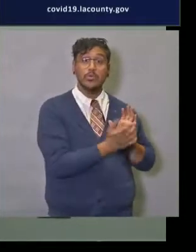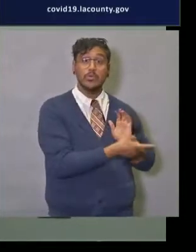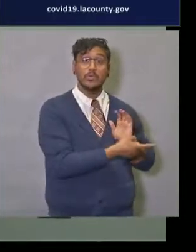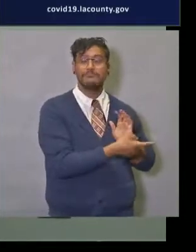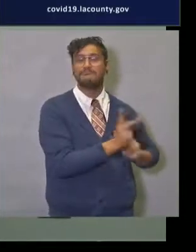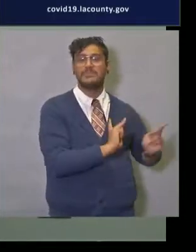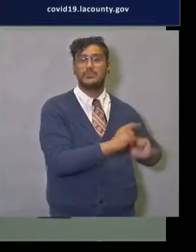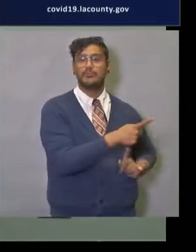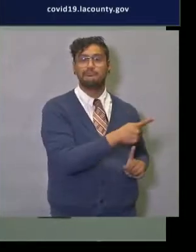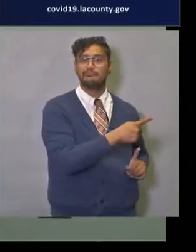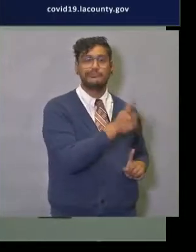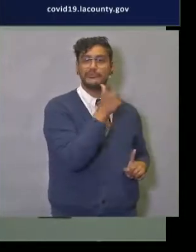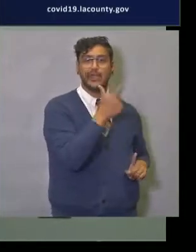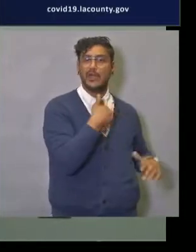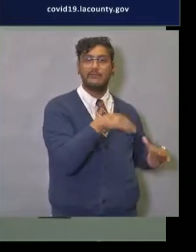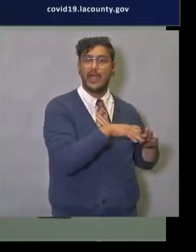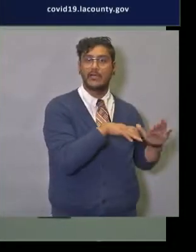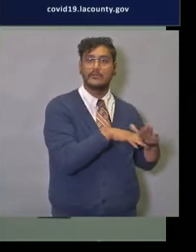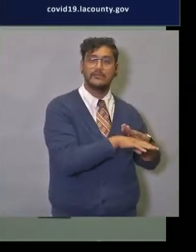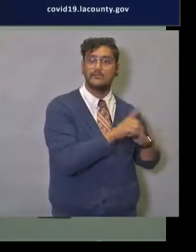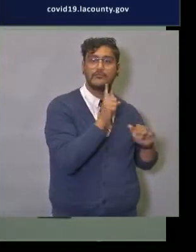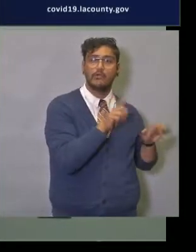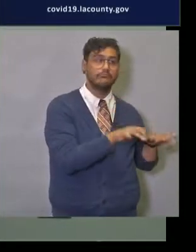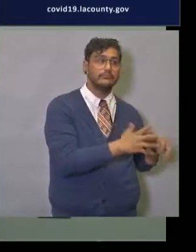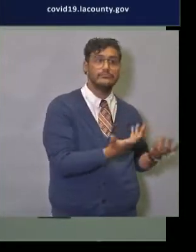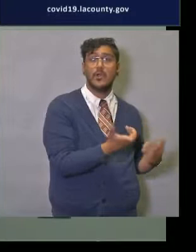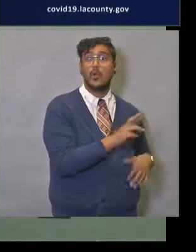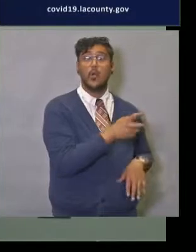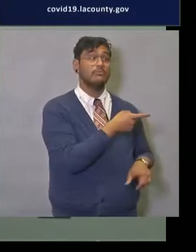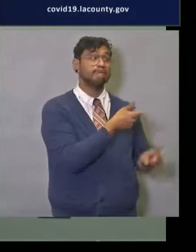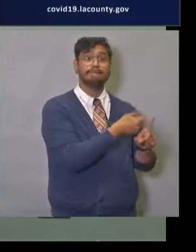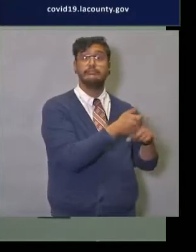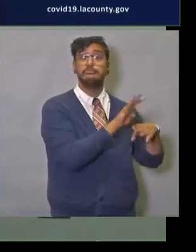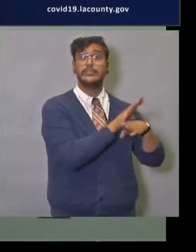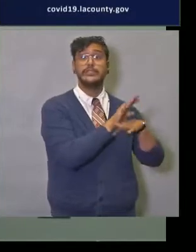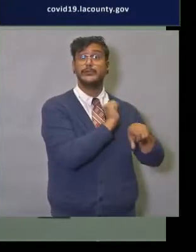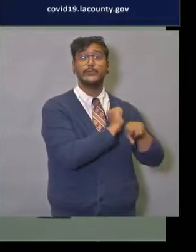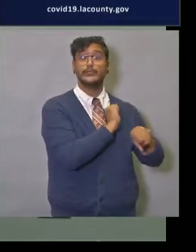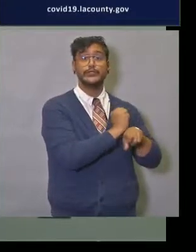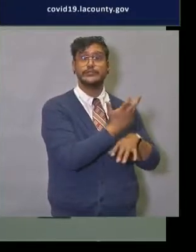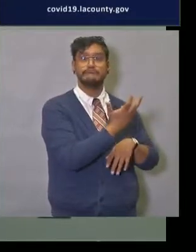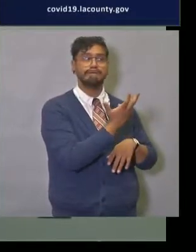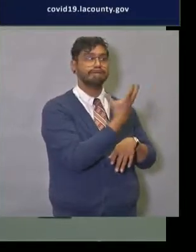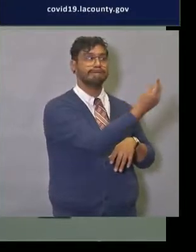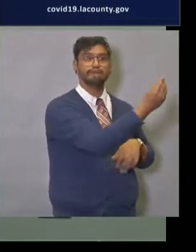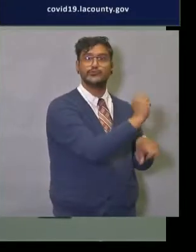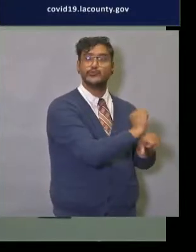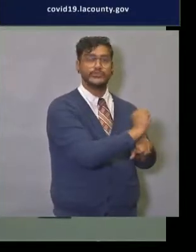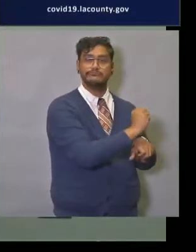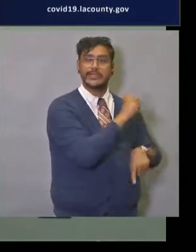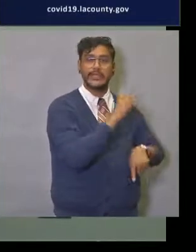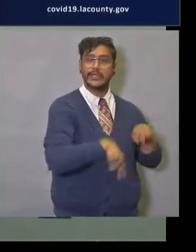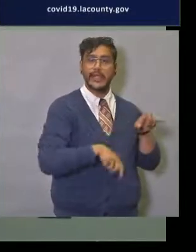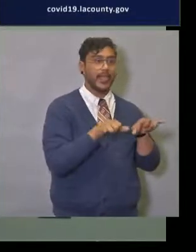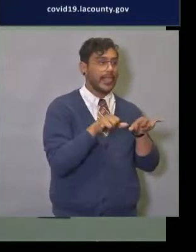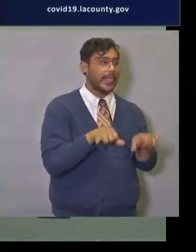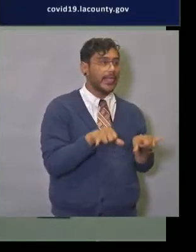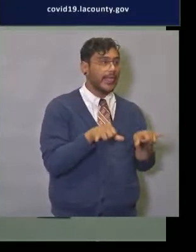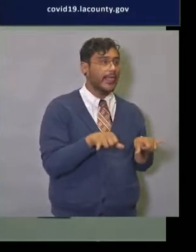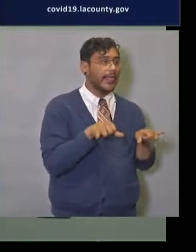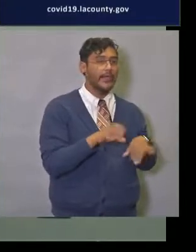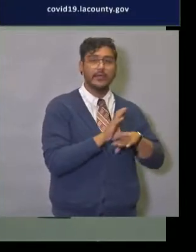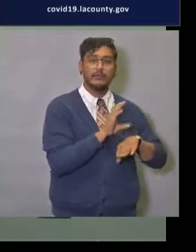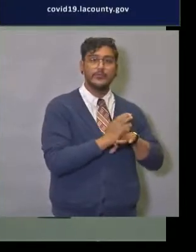the internet or to a computer, or just are working and don't have time to be on their computers for hours at a time